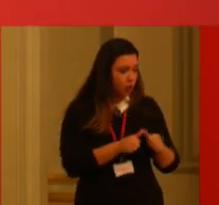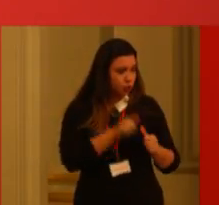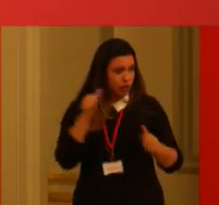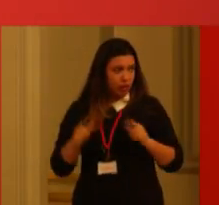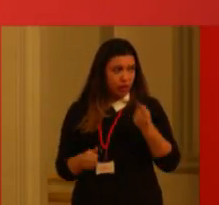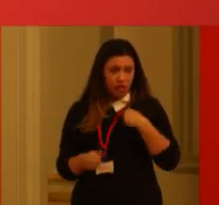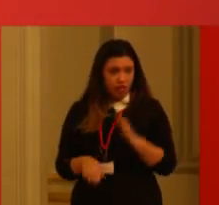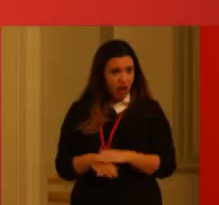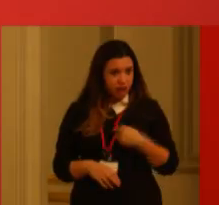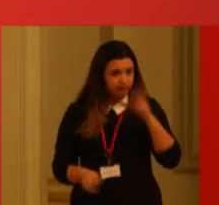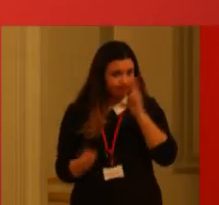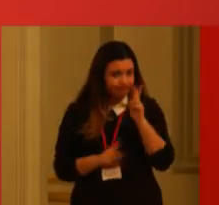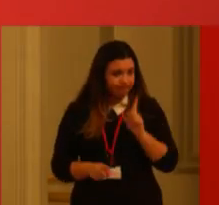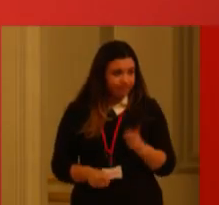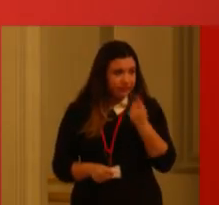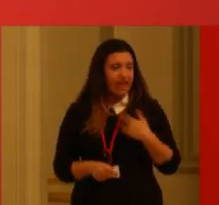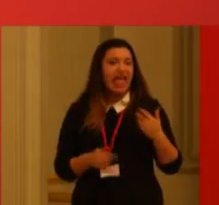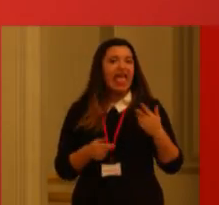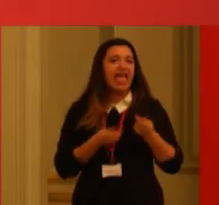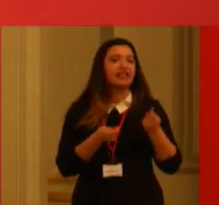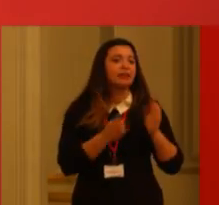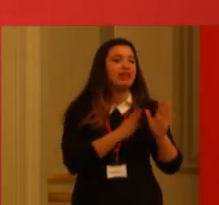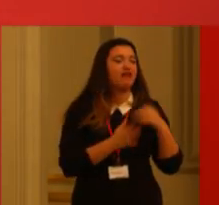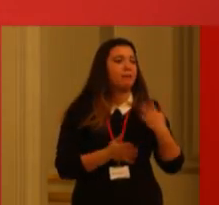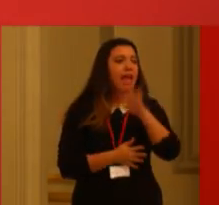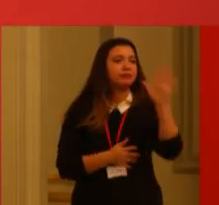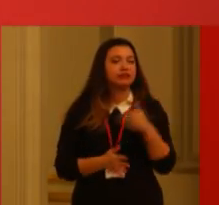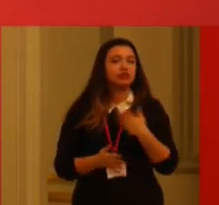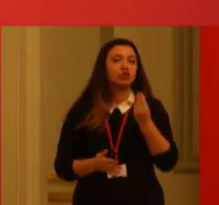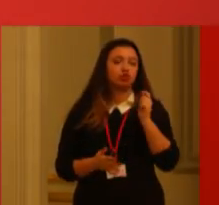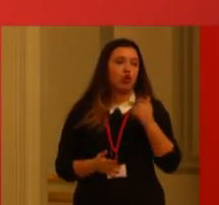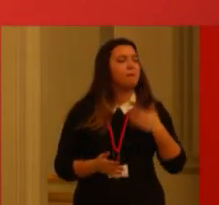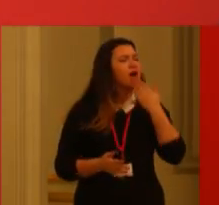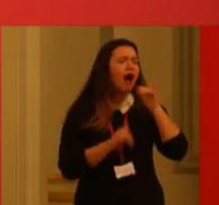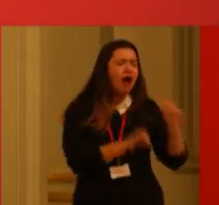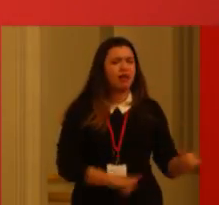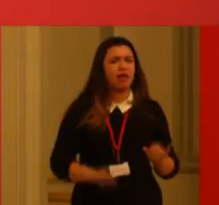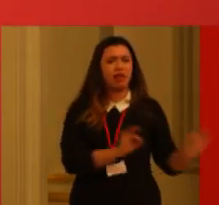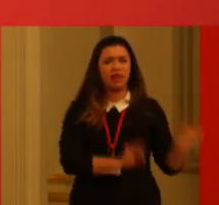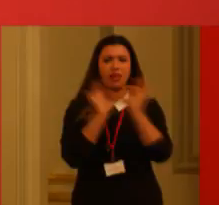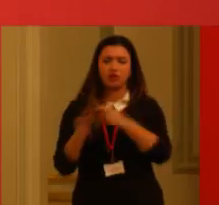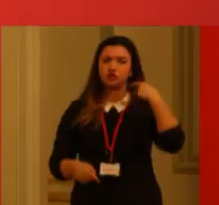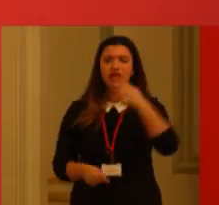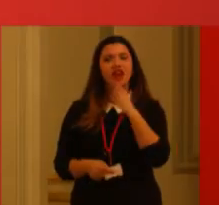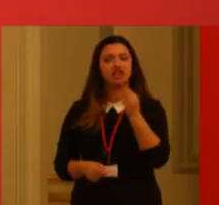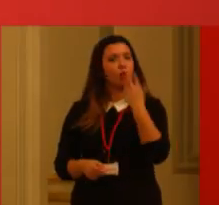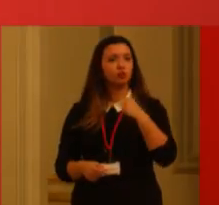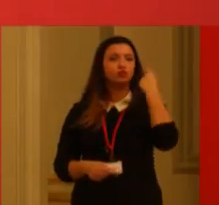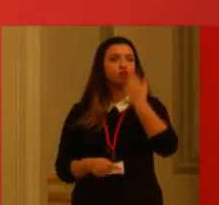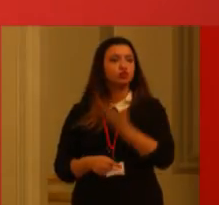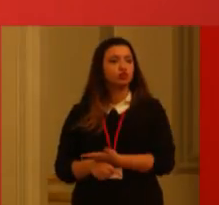then are obliged to stay away from your family and from school. Only a few of the